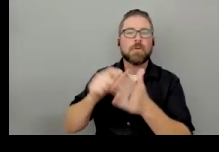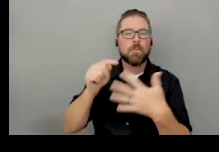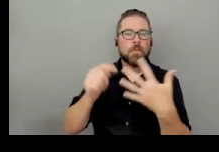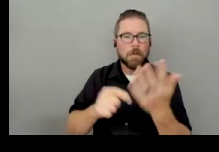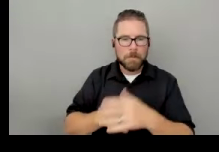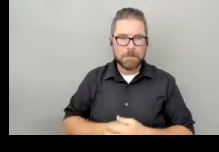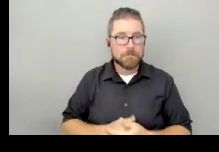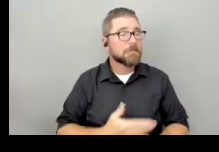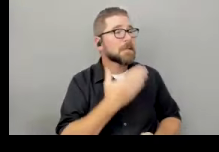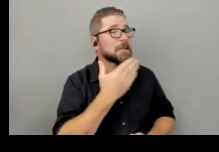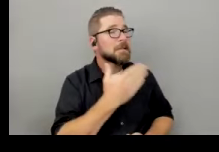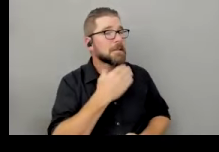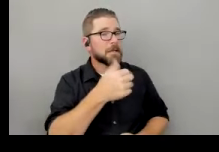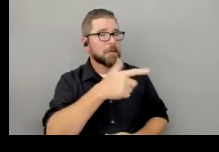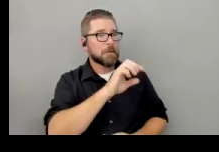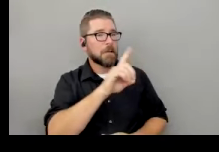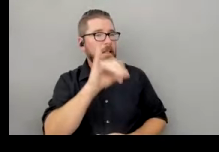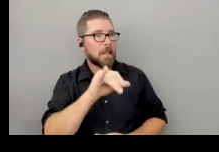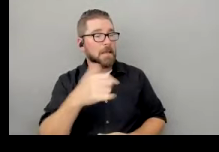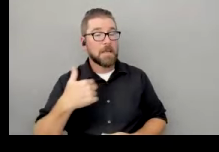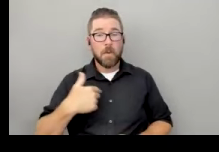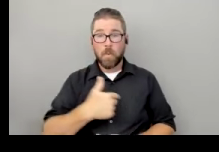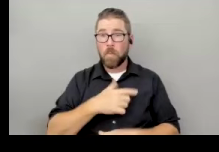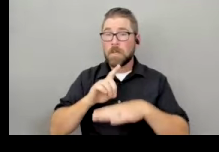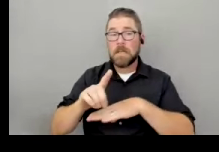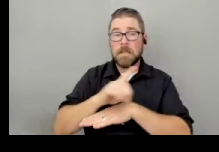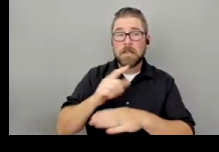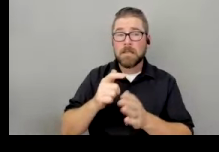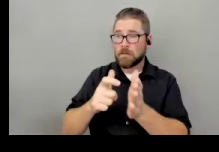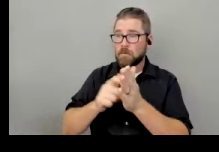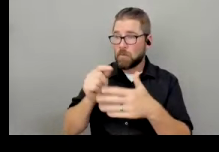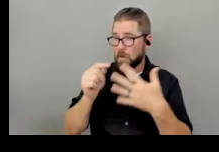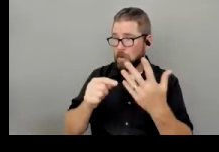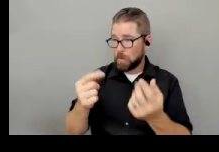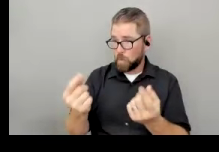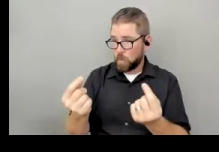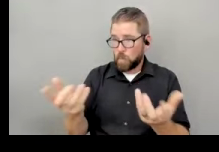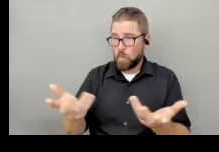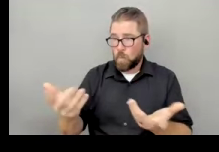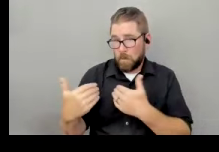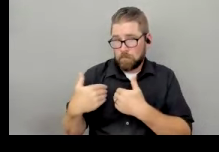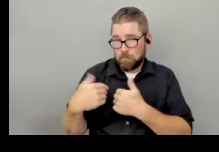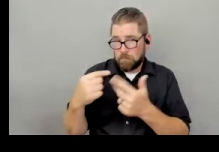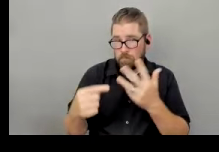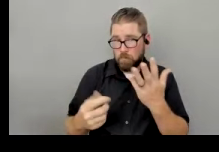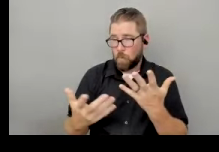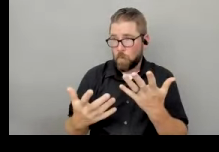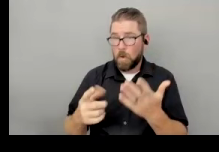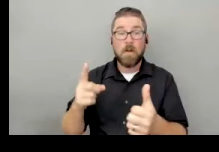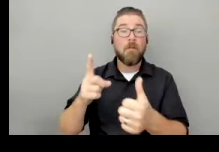So what are our obligations as a district? On a basic level, our obligation is to stop the behavior.